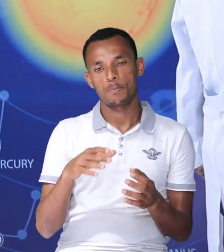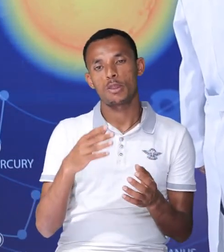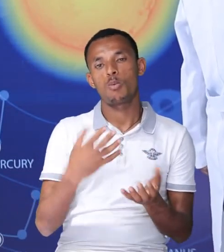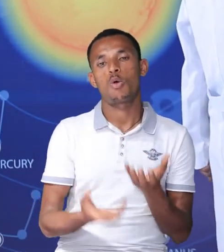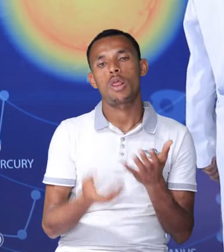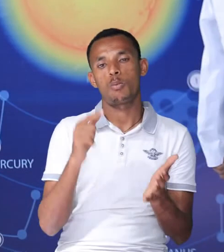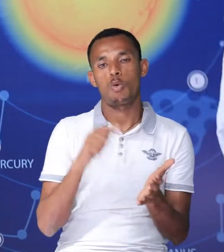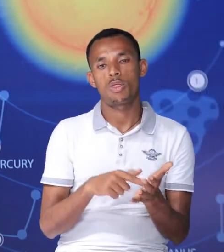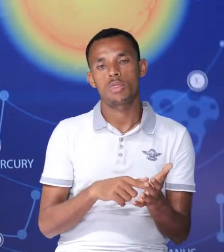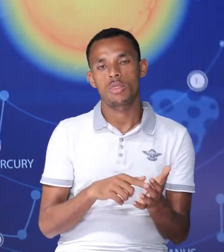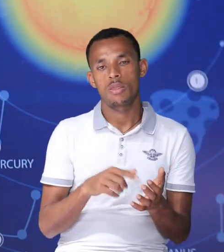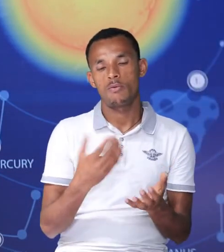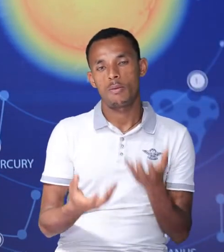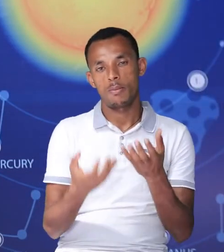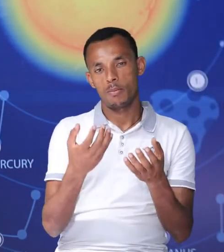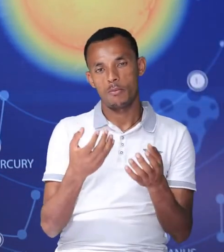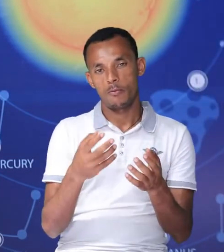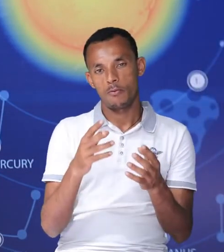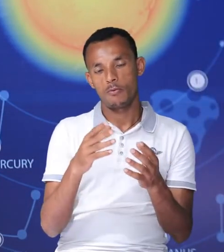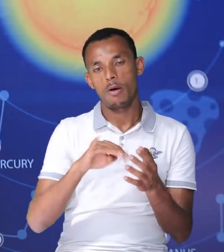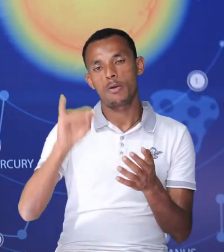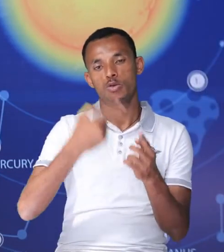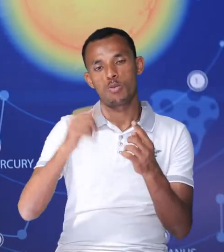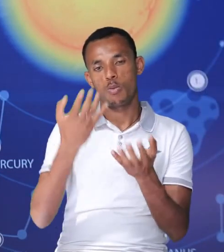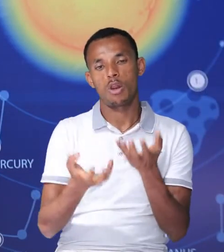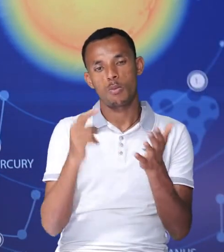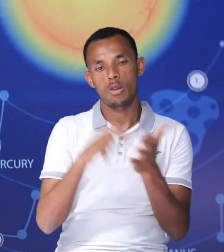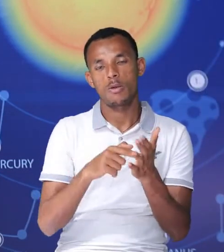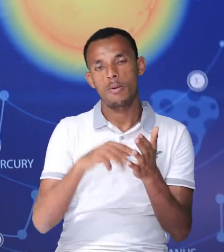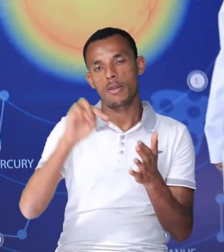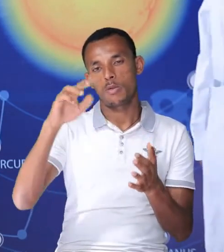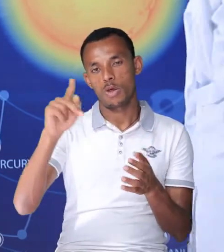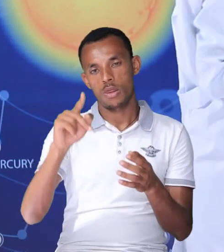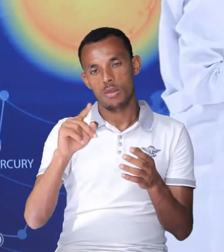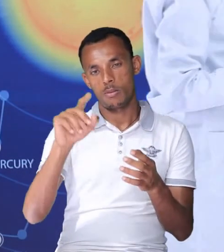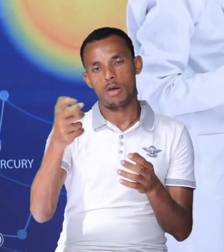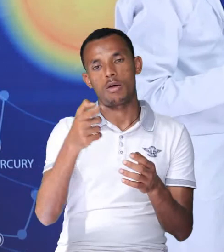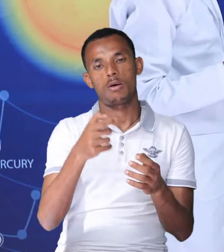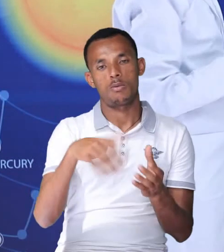Vapor to boiling point at melting point becomes liquid.